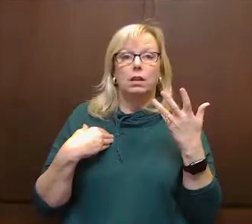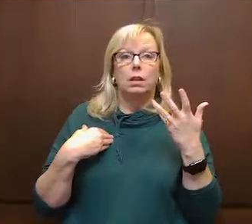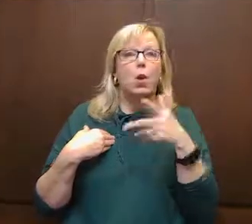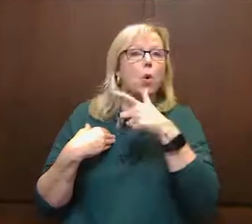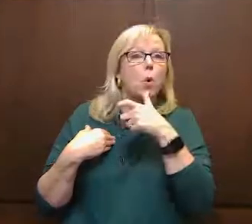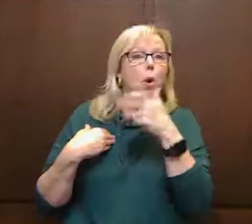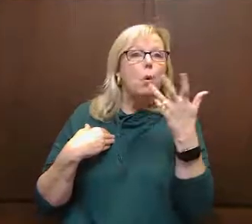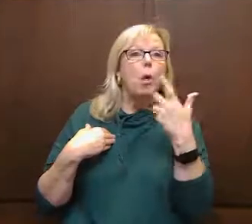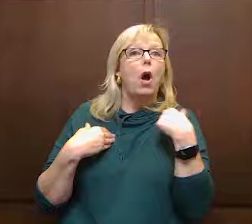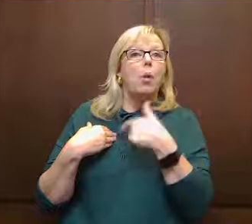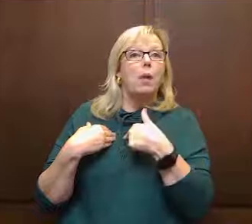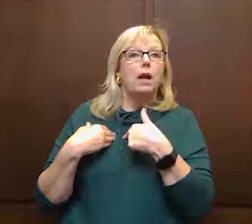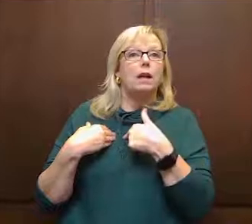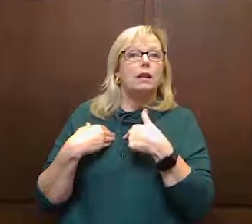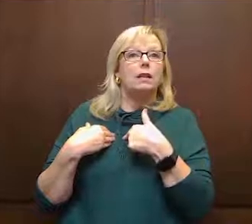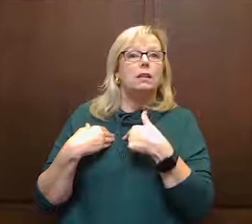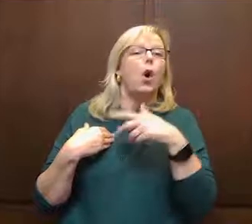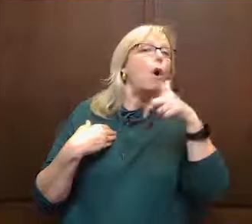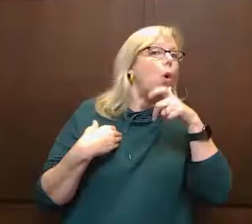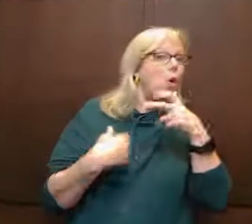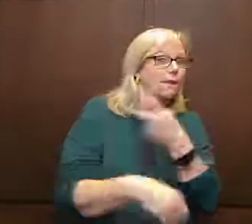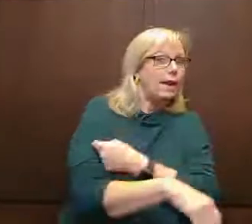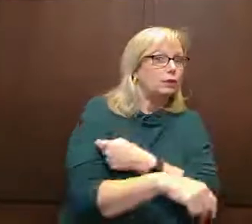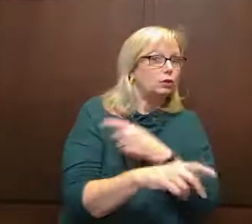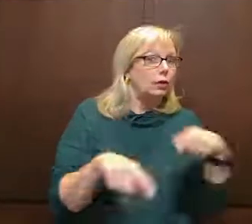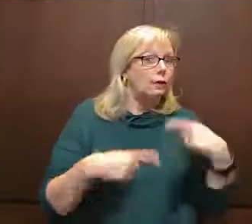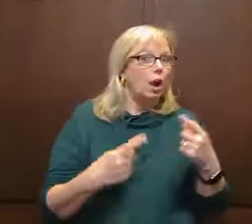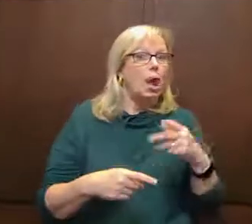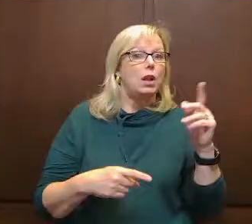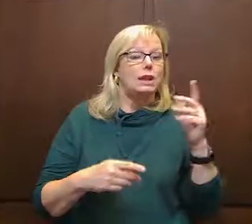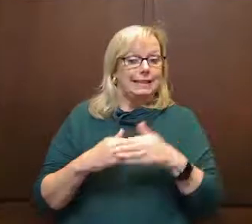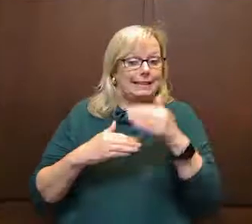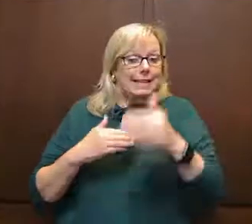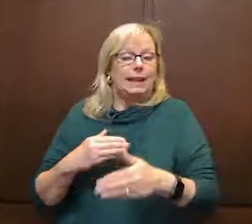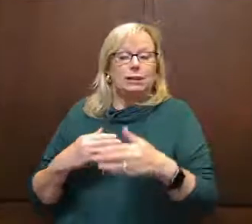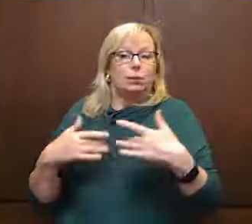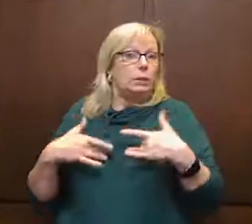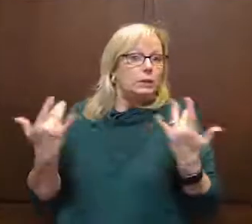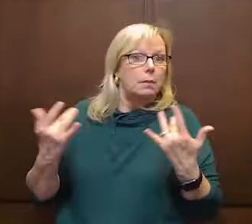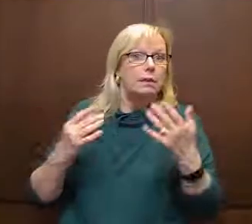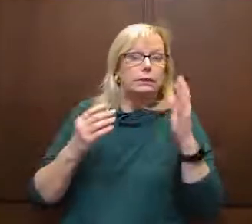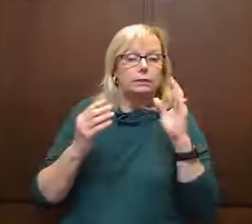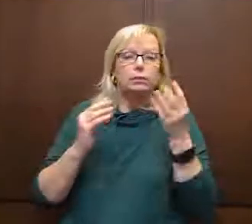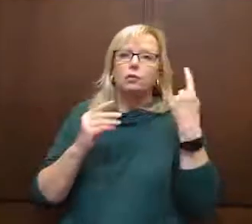who we vaccinated and where we're going with those numbers,